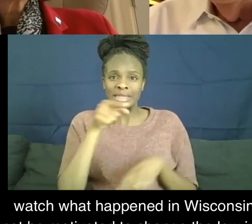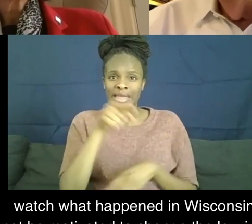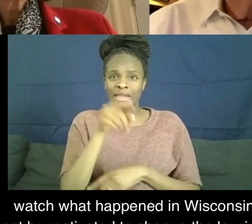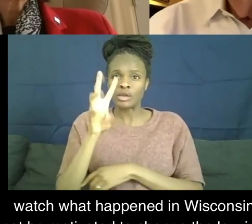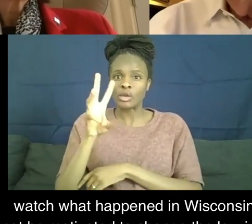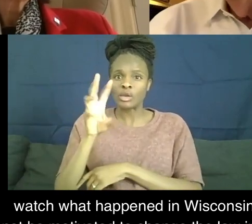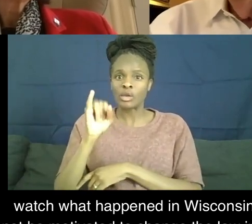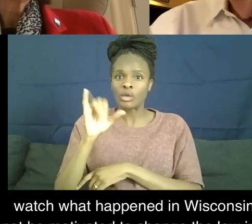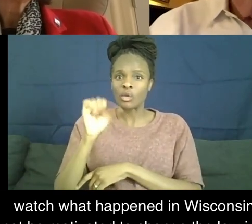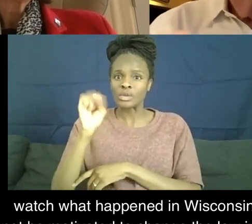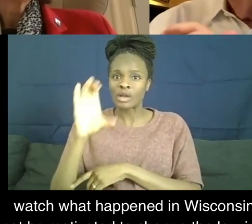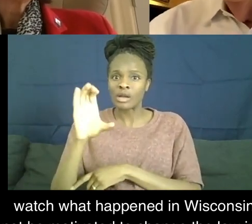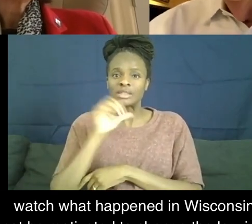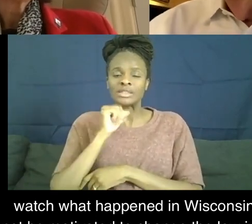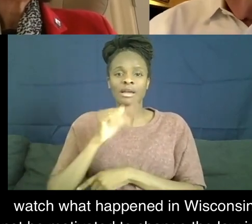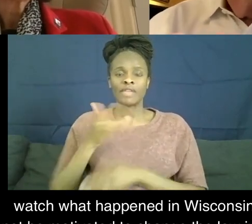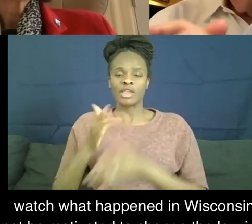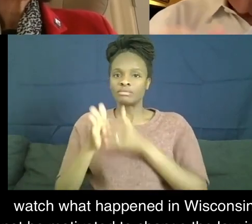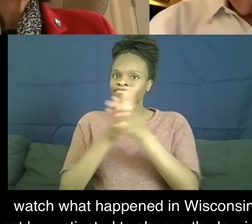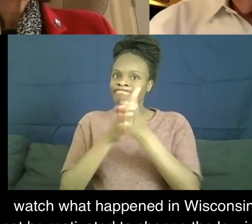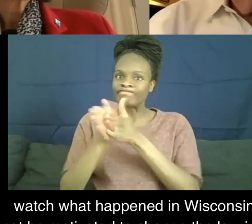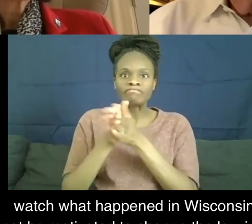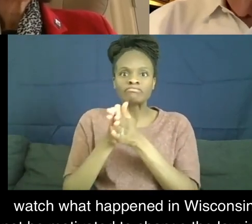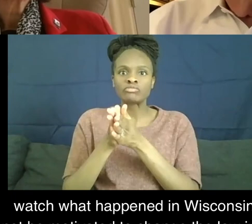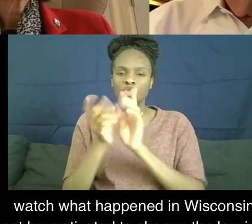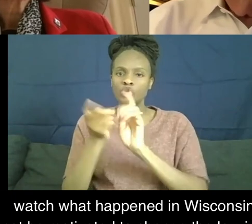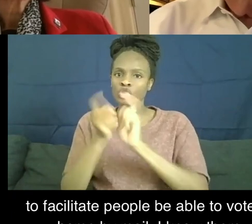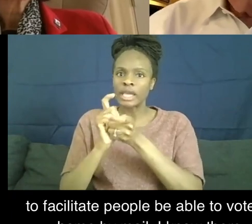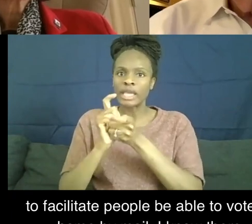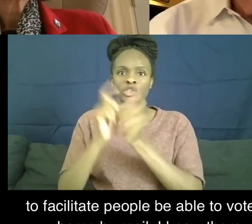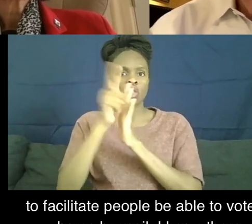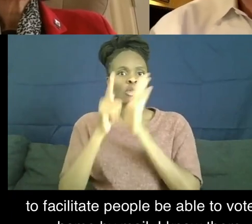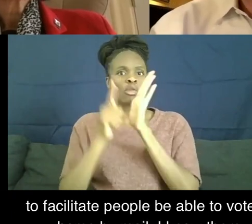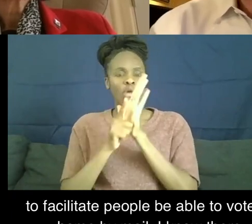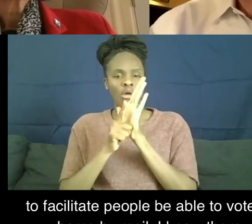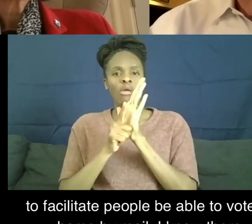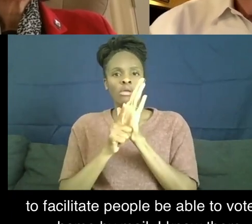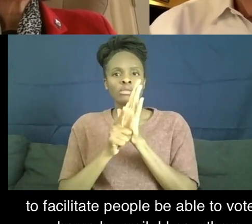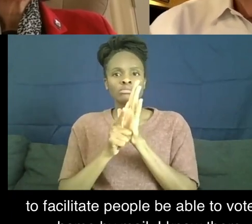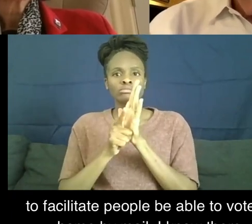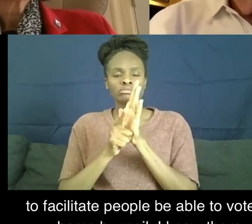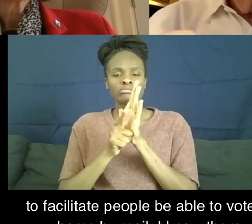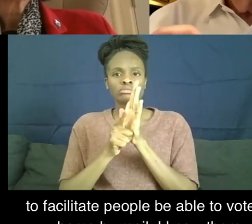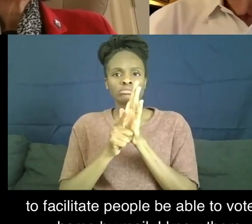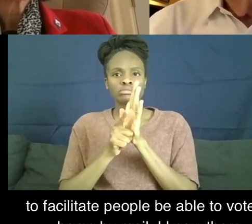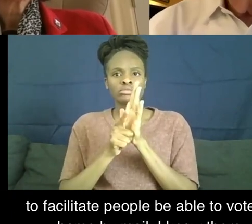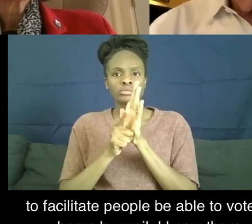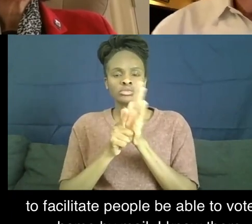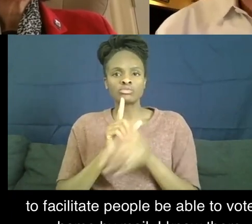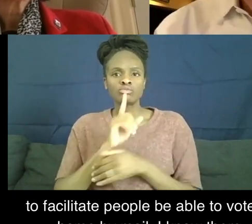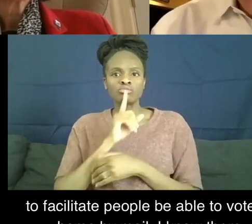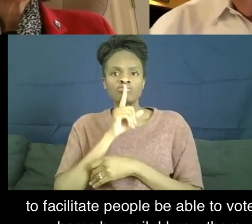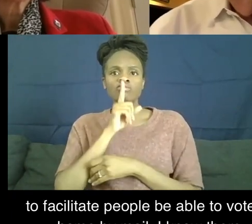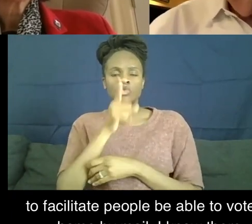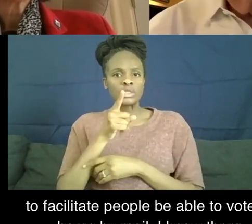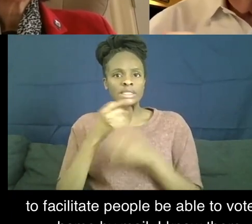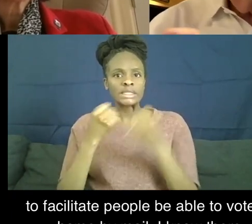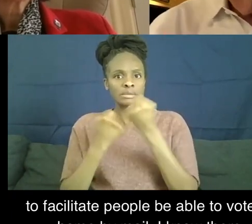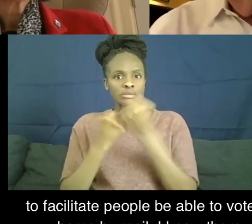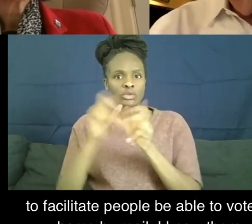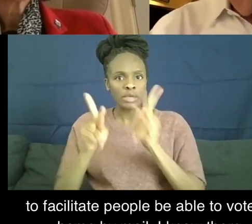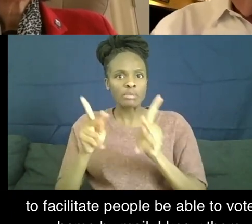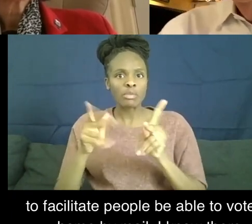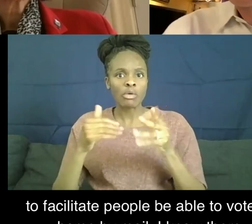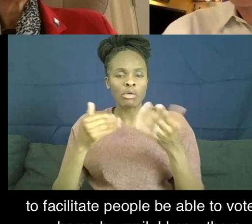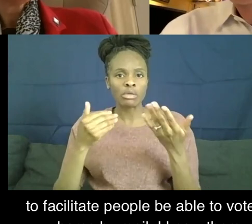motivated to, um, change the law in order to facilitate, um, people being able to vote at home by, uh,